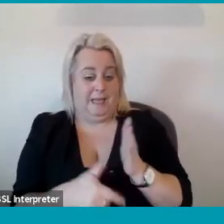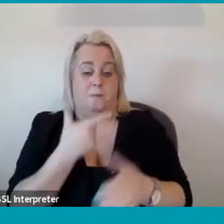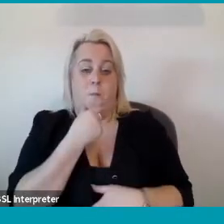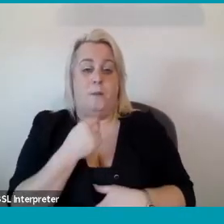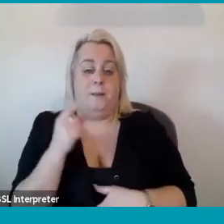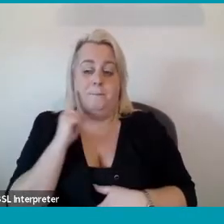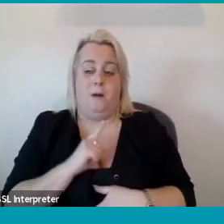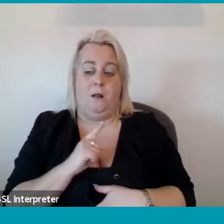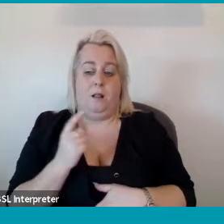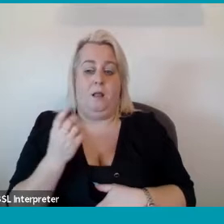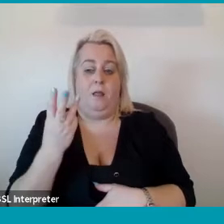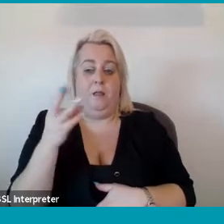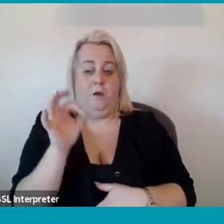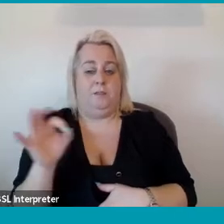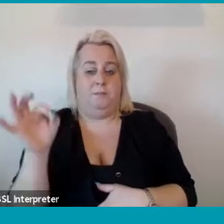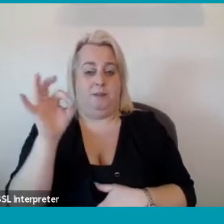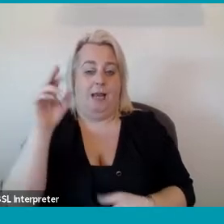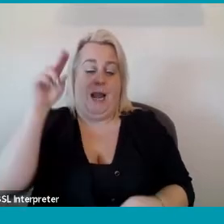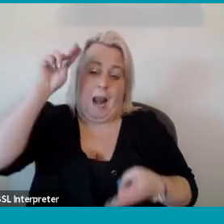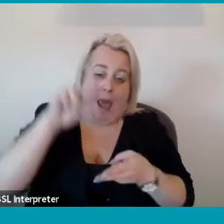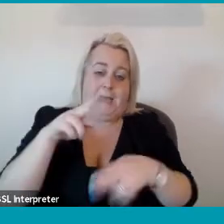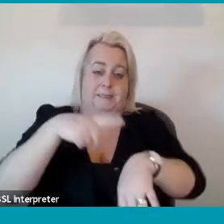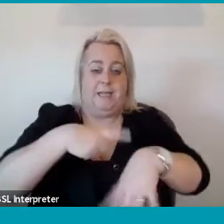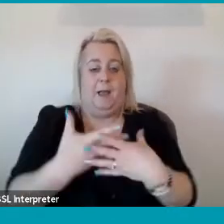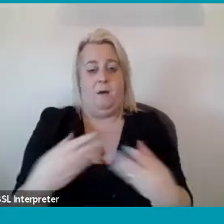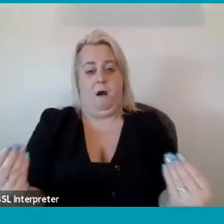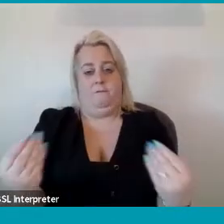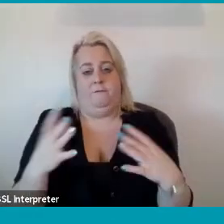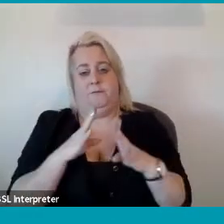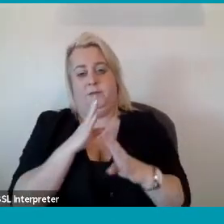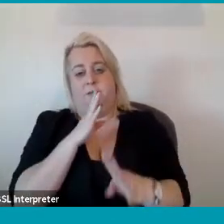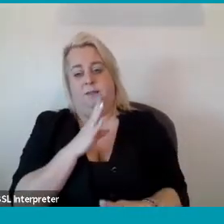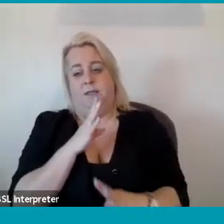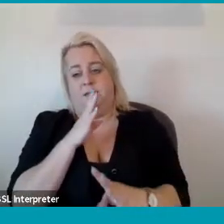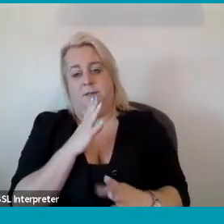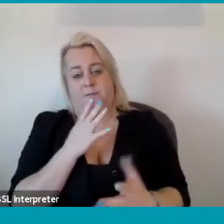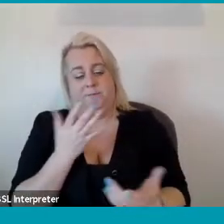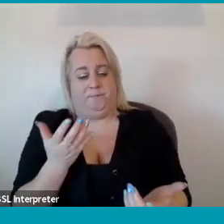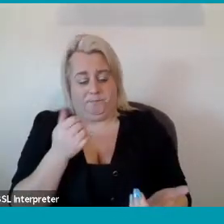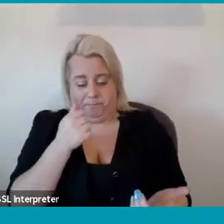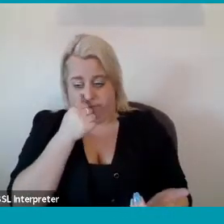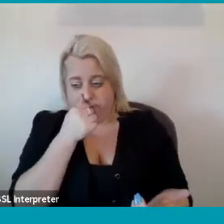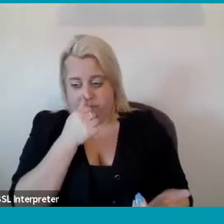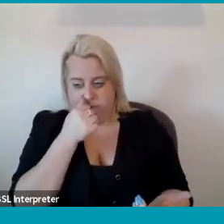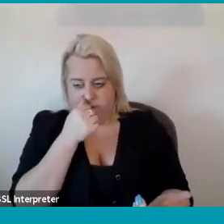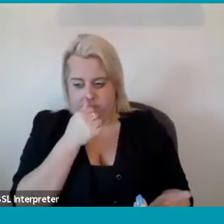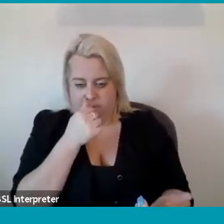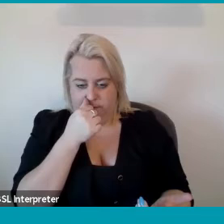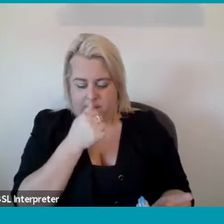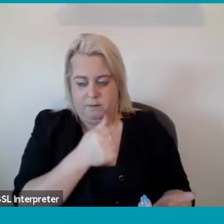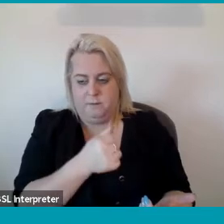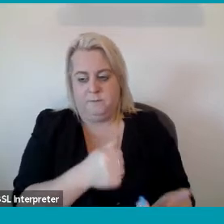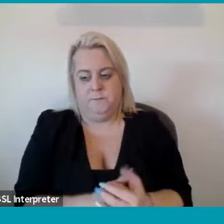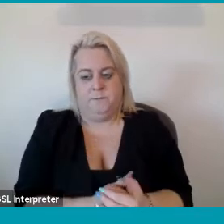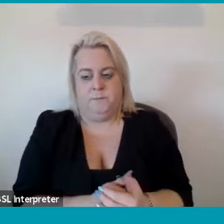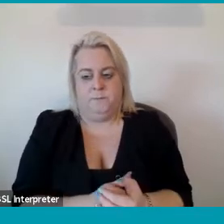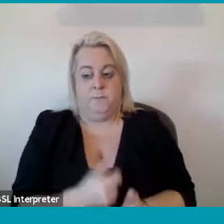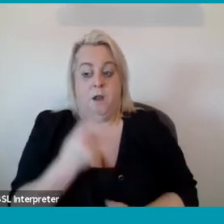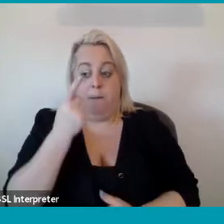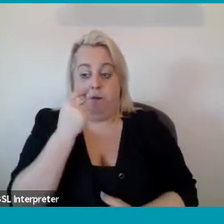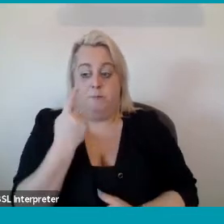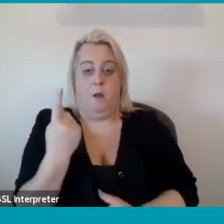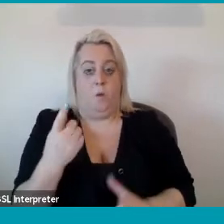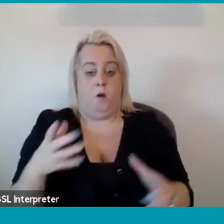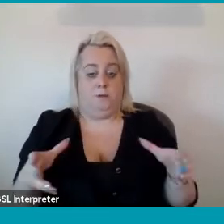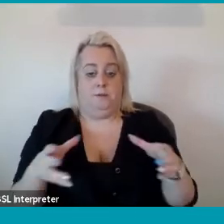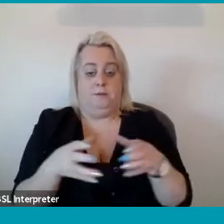30% less time off sick than non-disabled people. So if we're worried about having a team of people who are always going to be